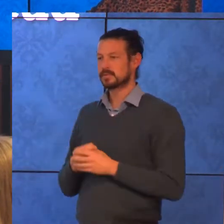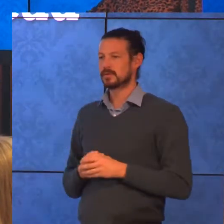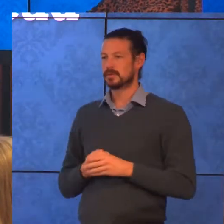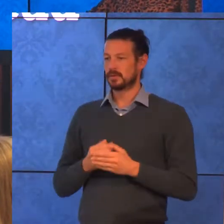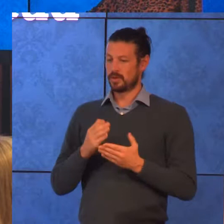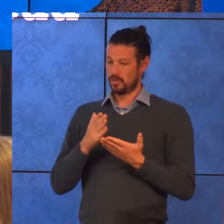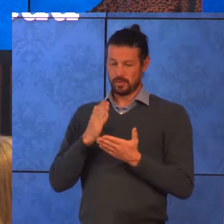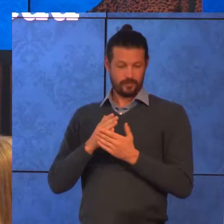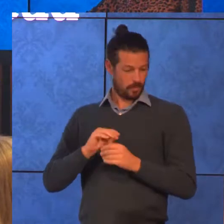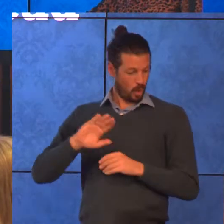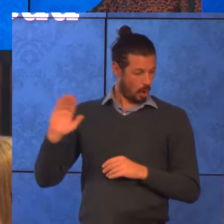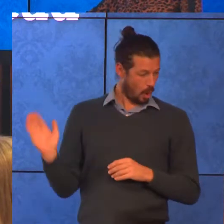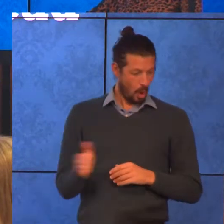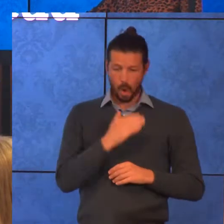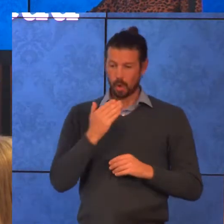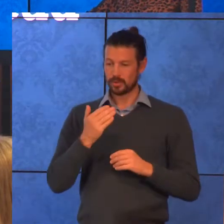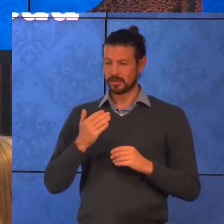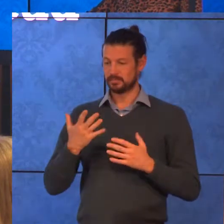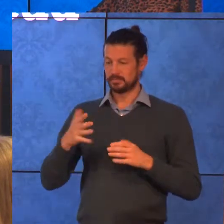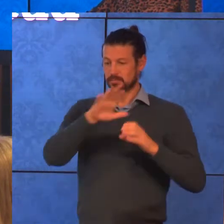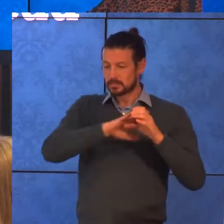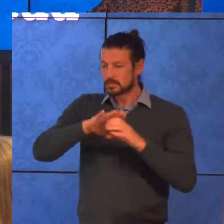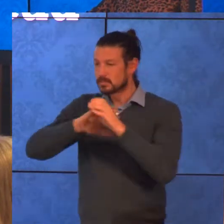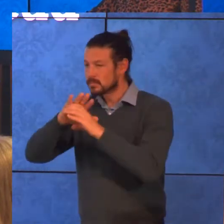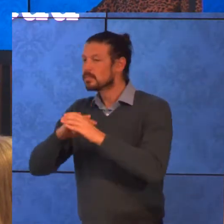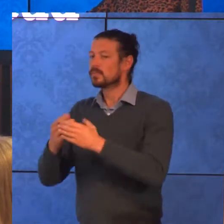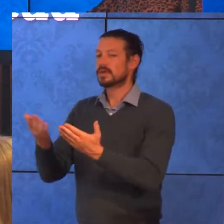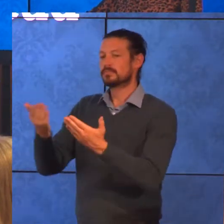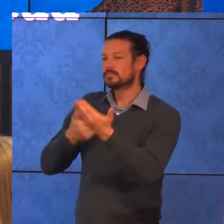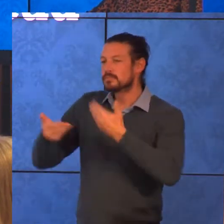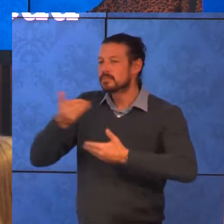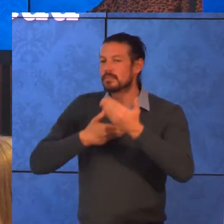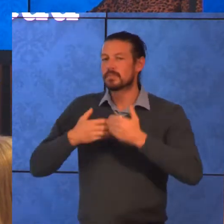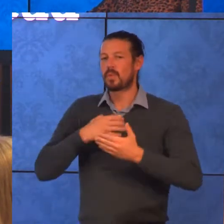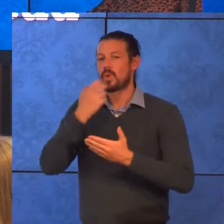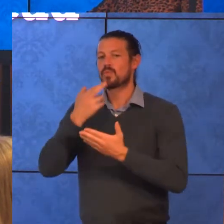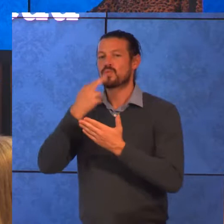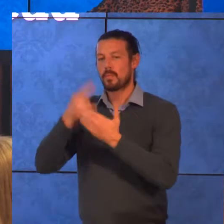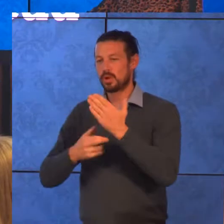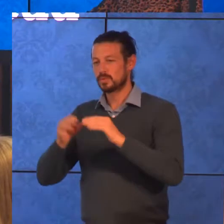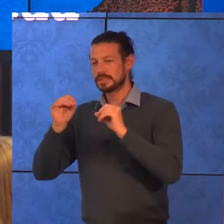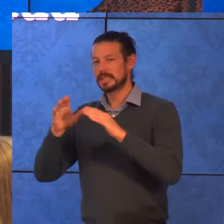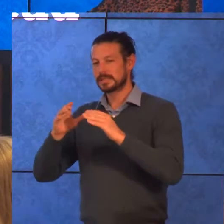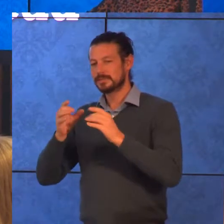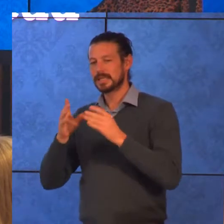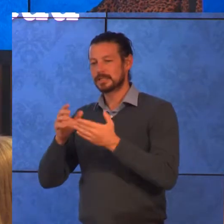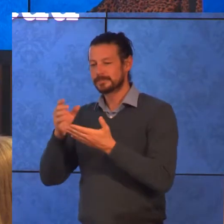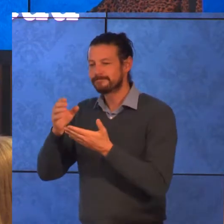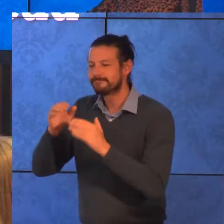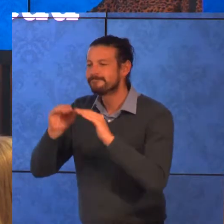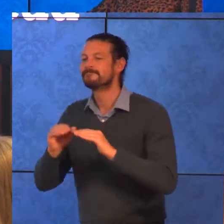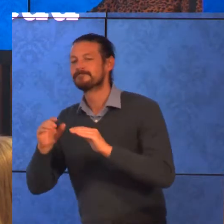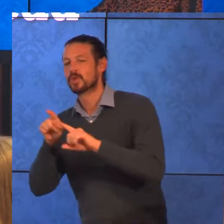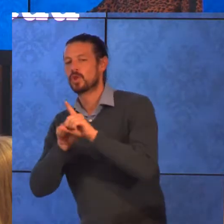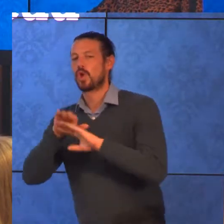8 jurisdictions that are in so far. So that gives us an insight into some of the more serious problems. So, I mean, if you compared it to the aged care, I know